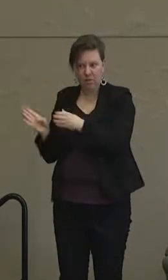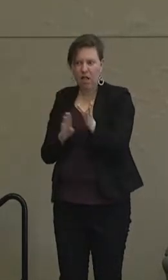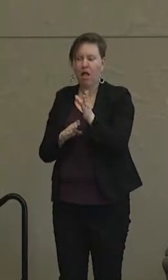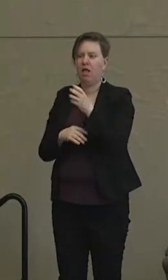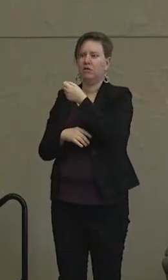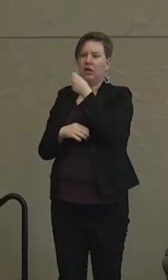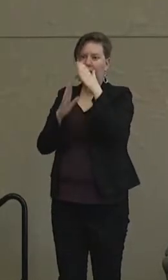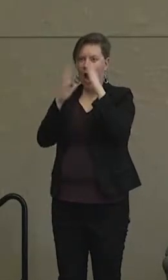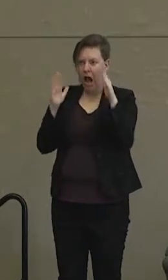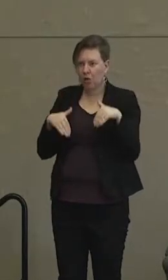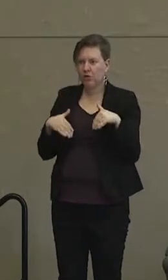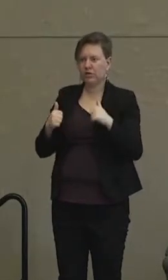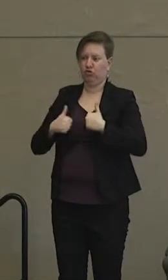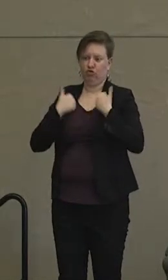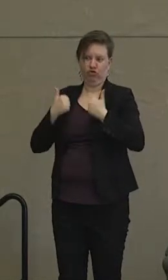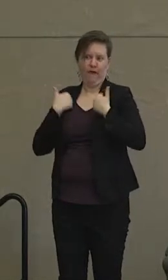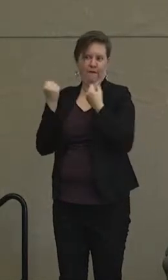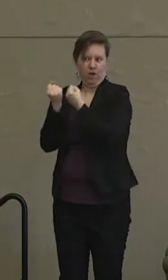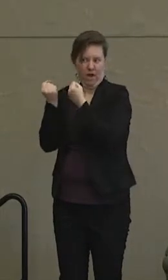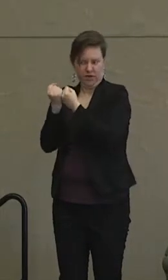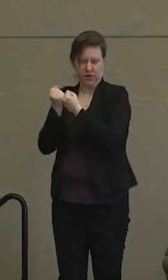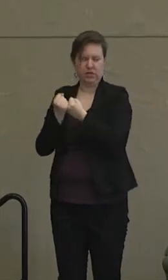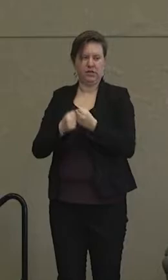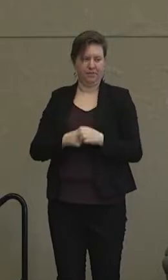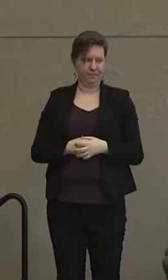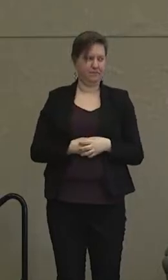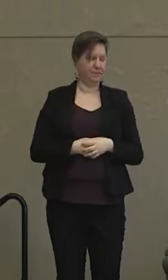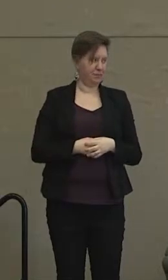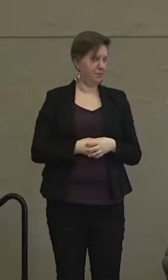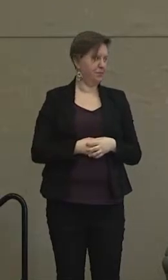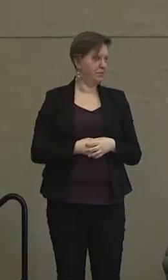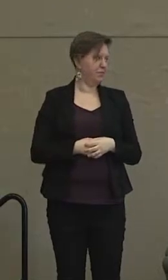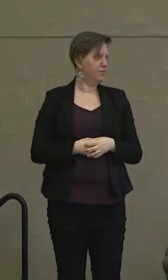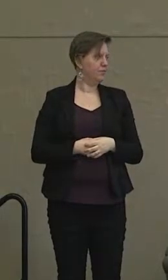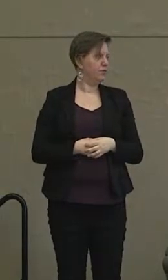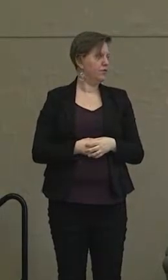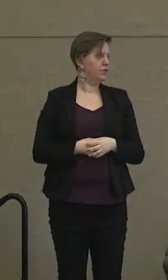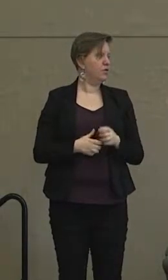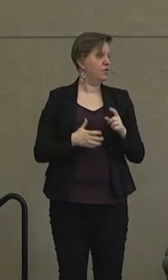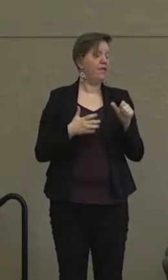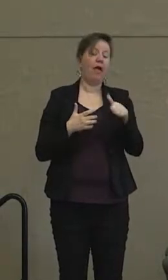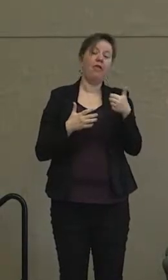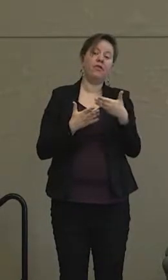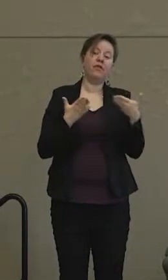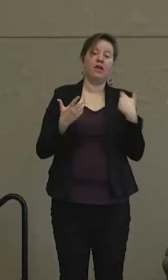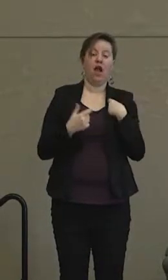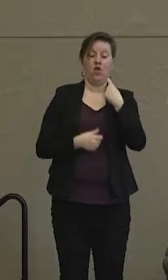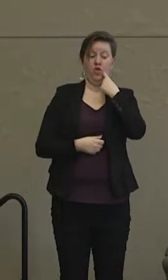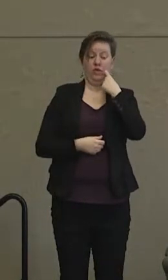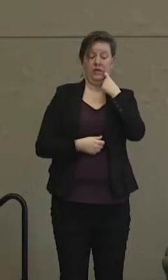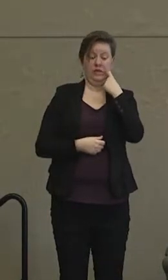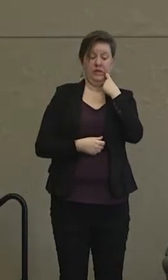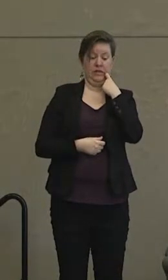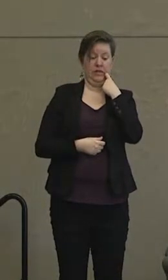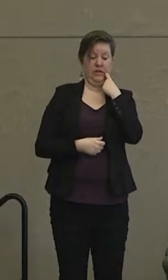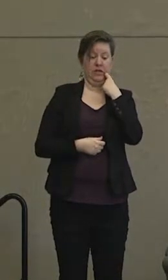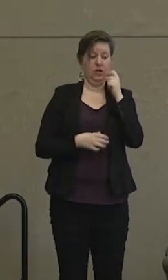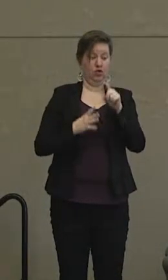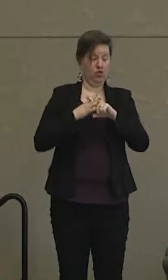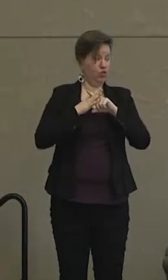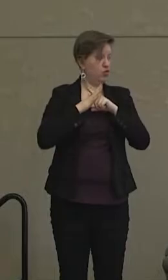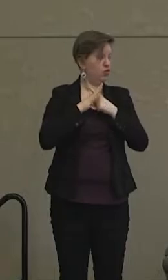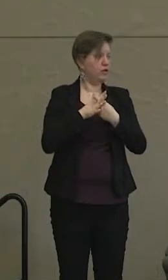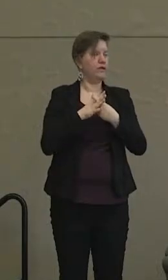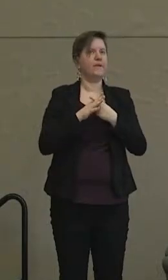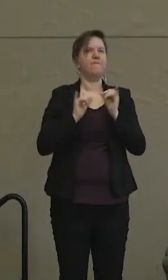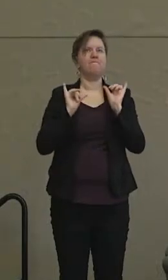housing, doing survivor advocacy. So one of the other things that I recently kind of started to